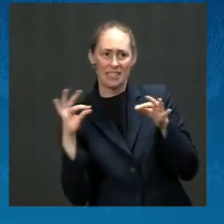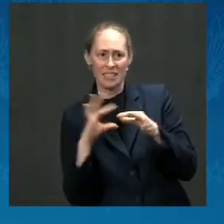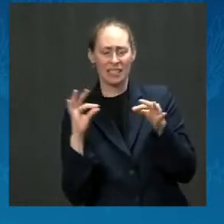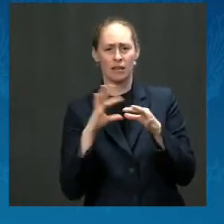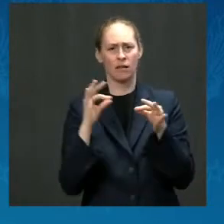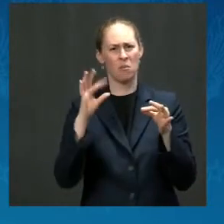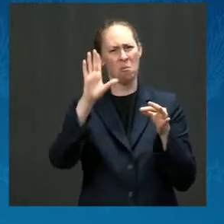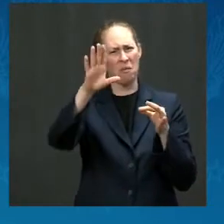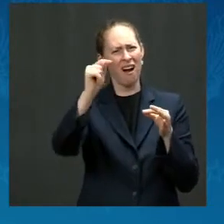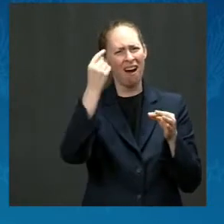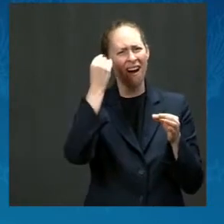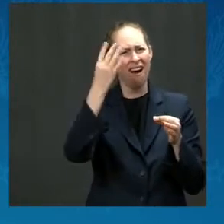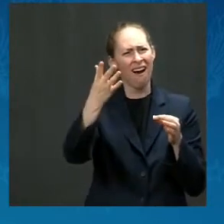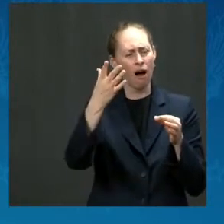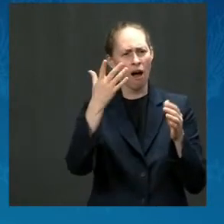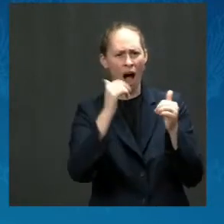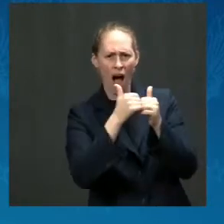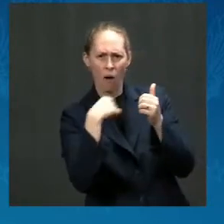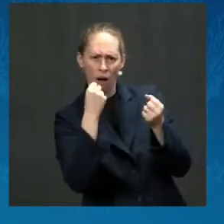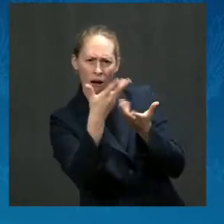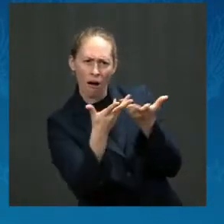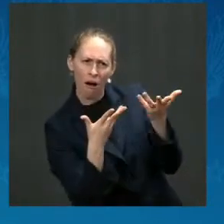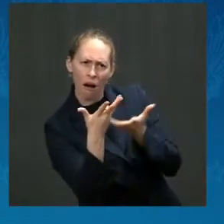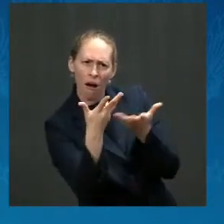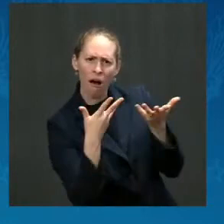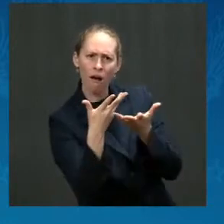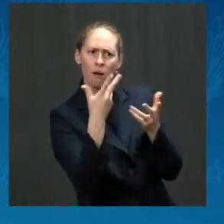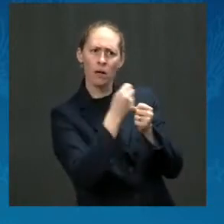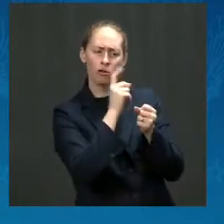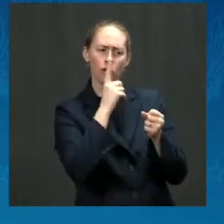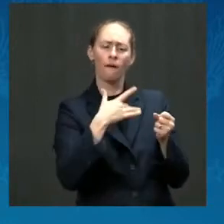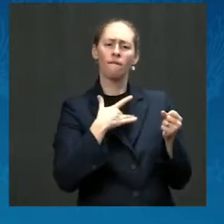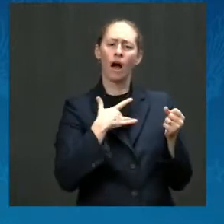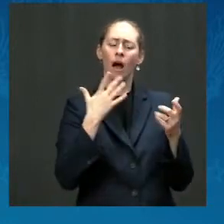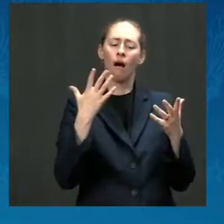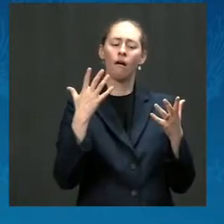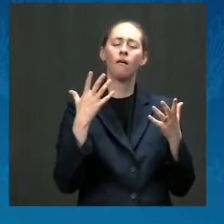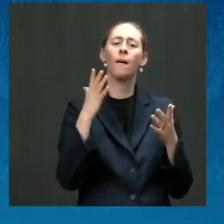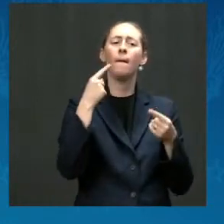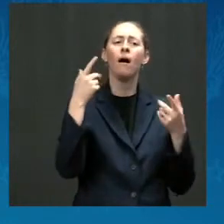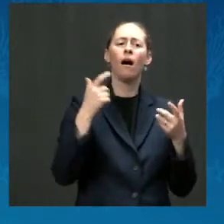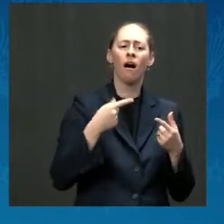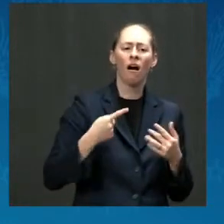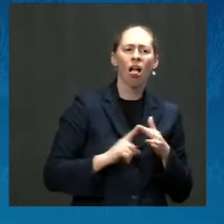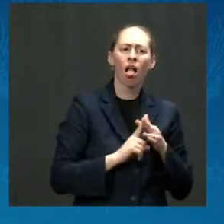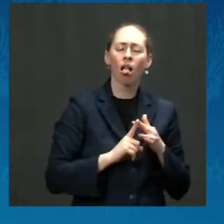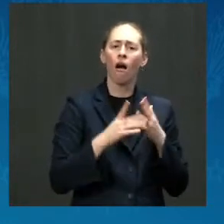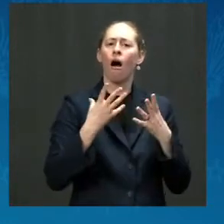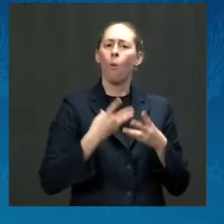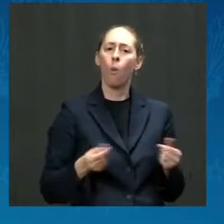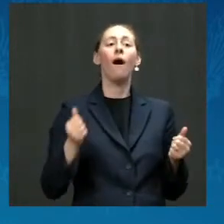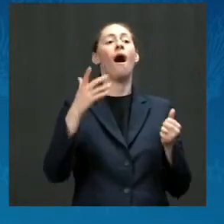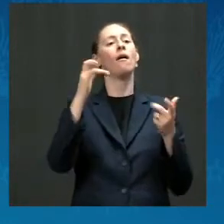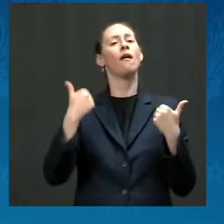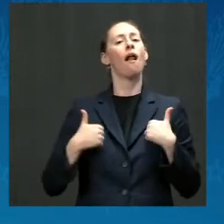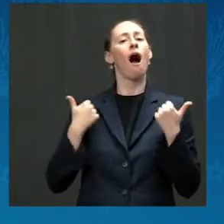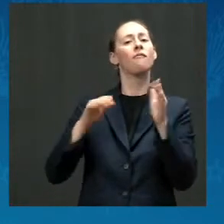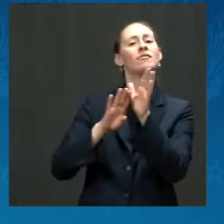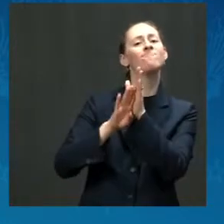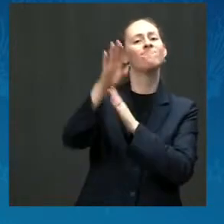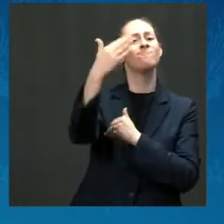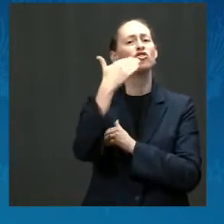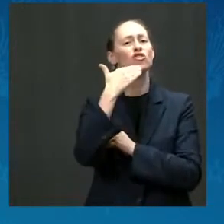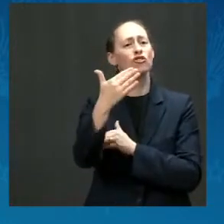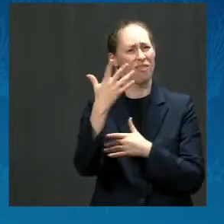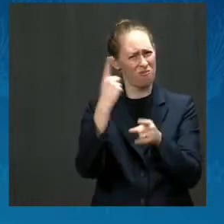in a way that helps alleviate pain and extend life. This is the work you all do every day.